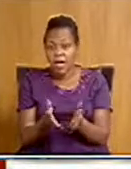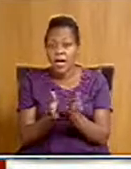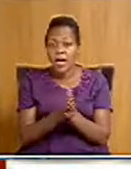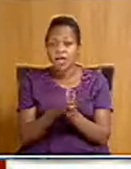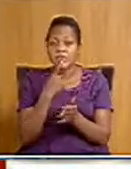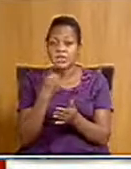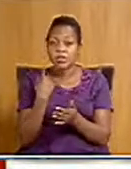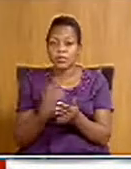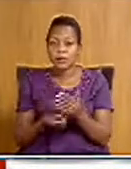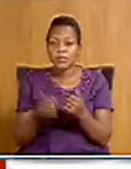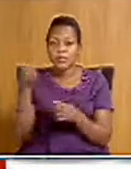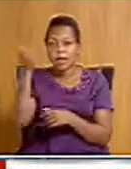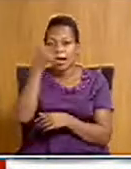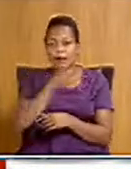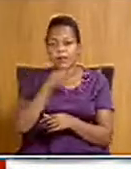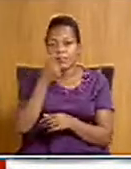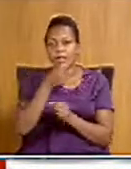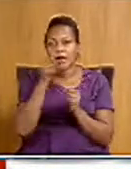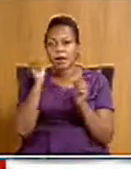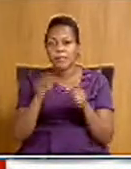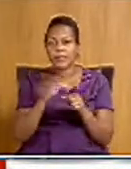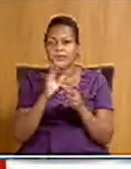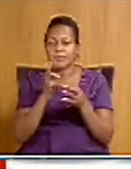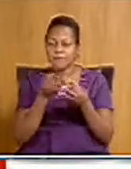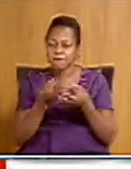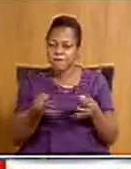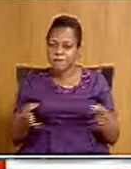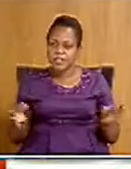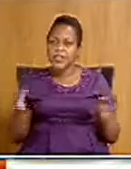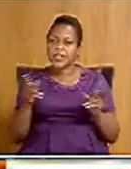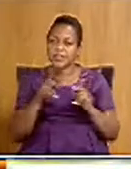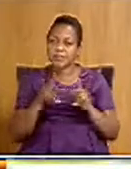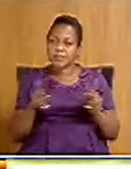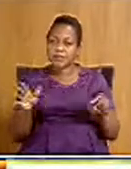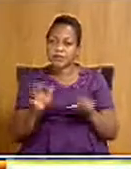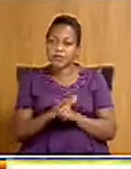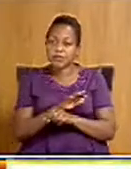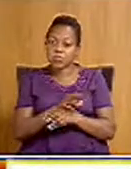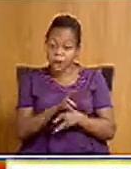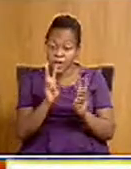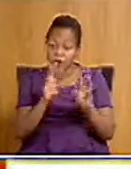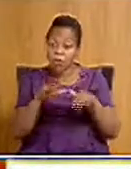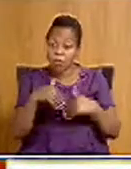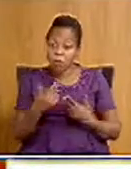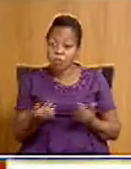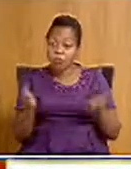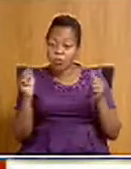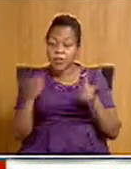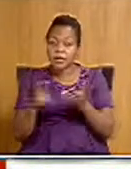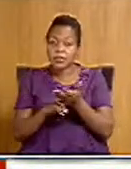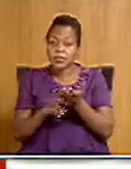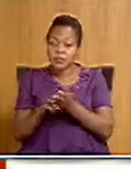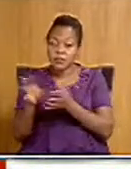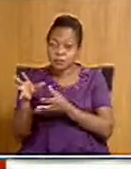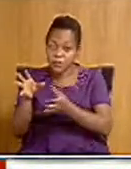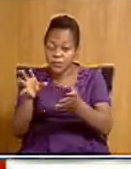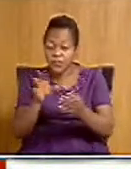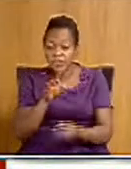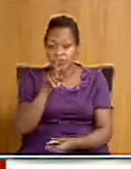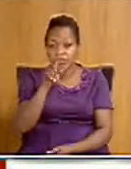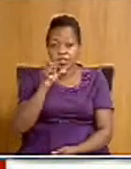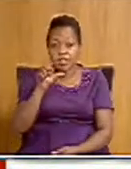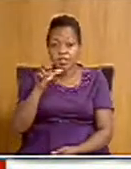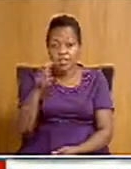that the rest of Africa must be freed peacefully or Africa would use force. This was